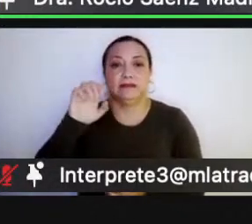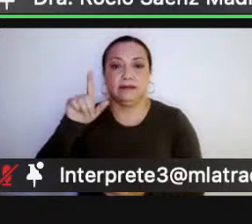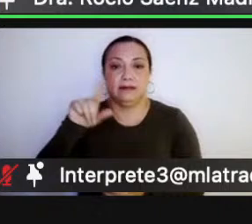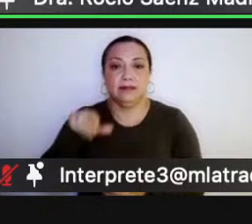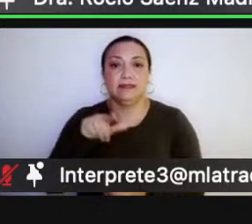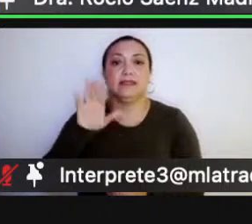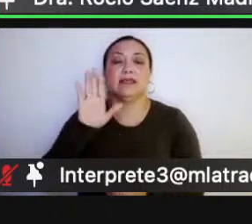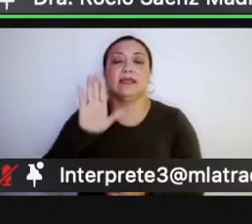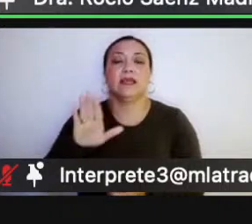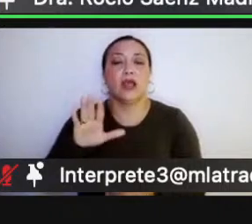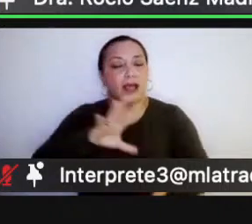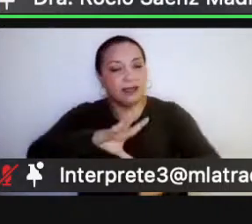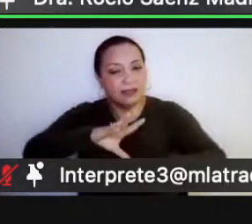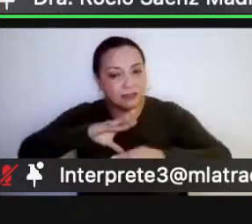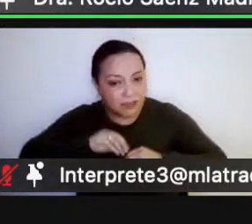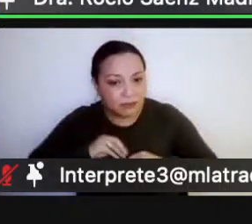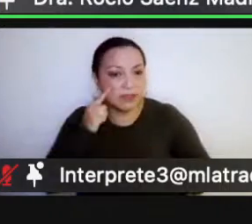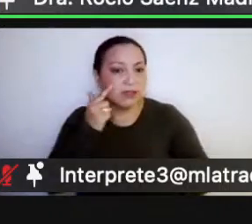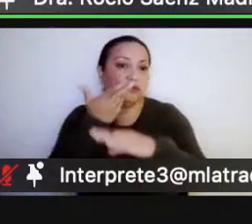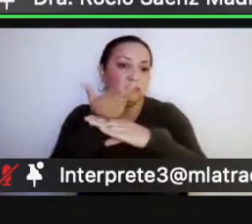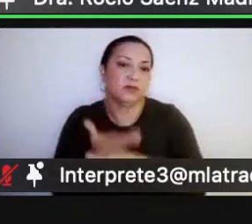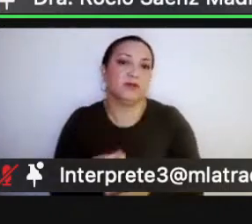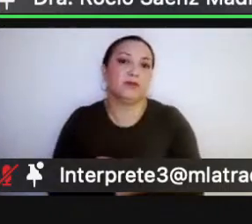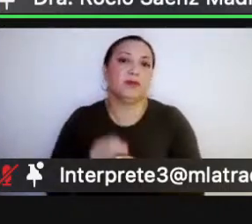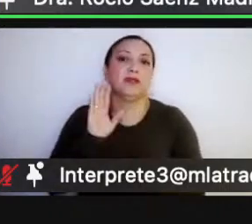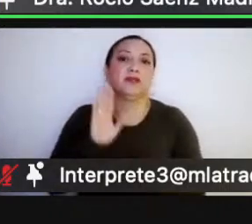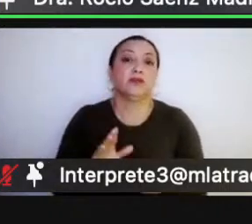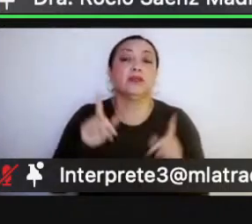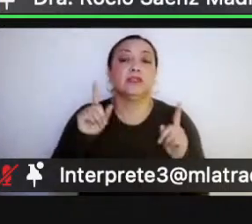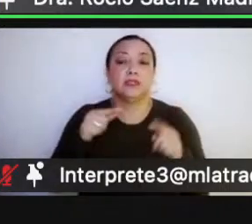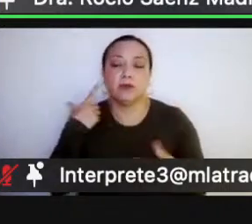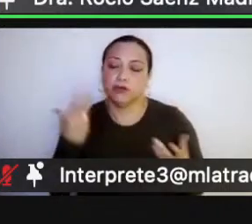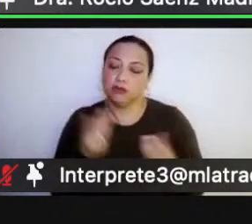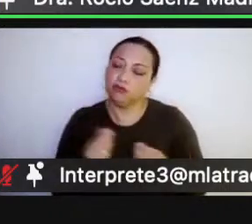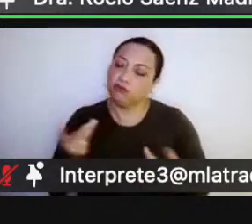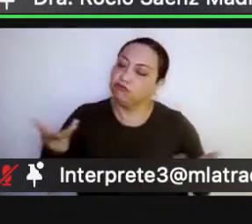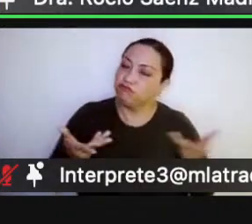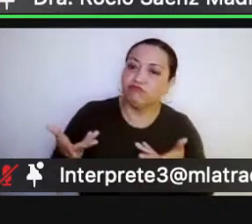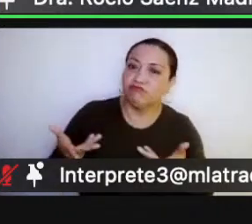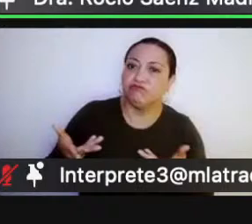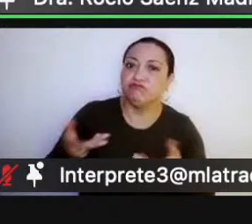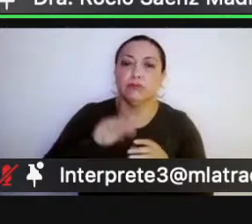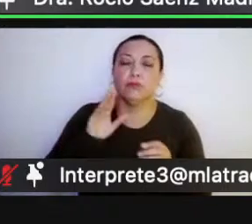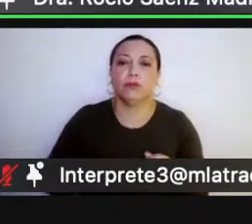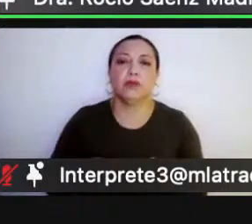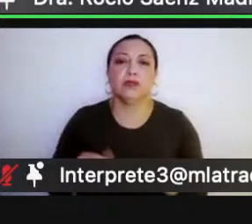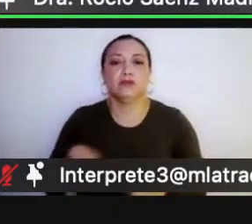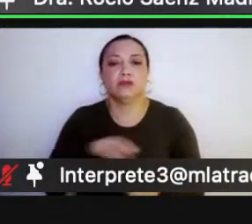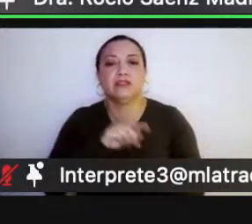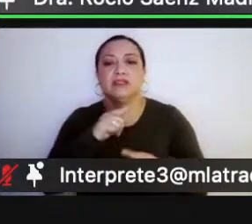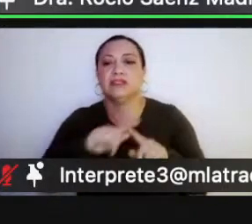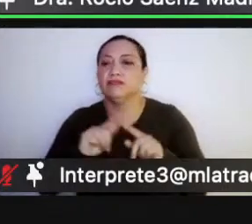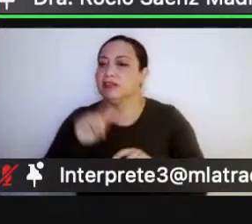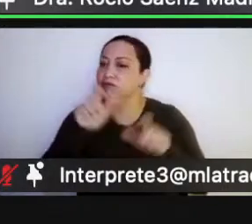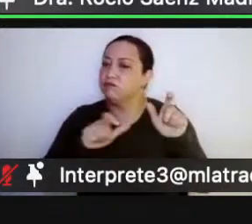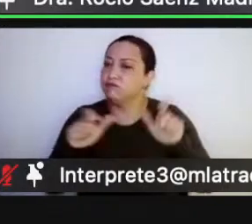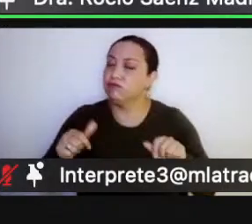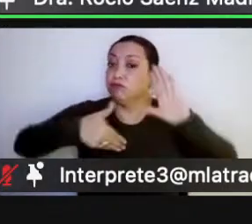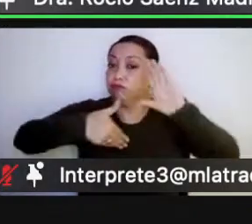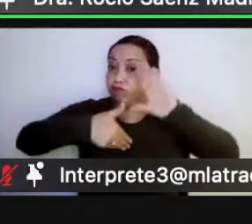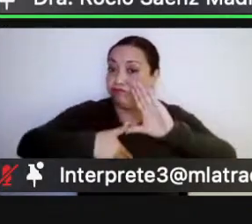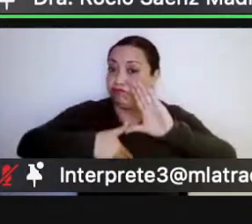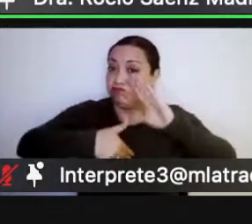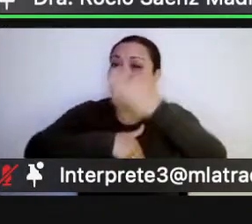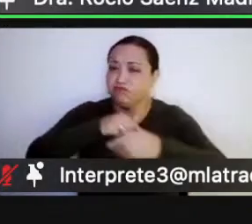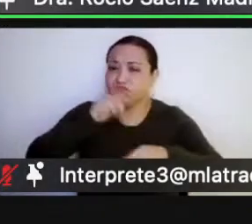So we received these presentations at